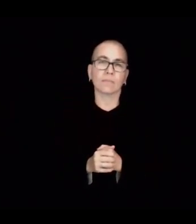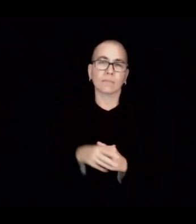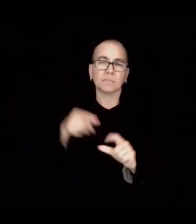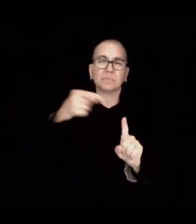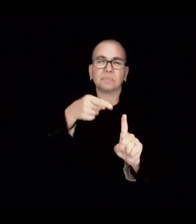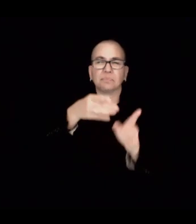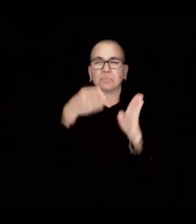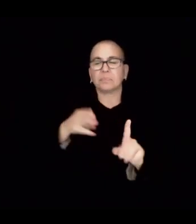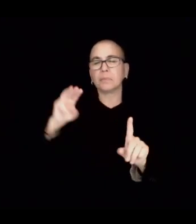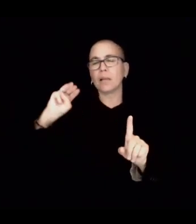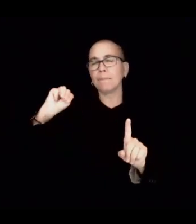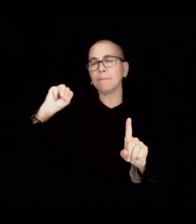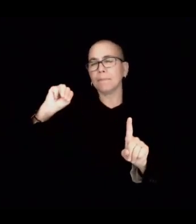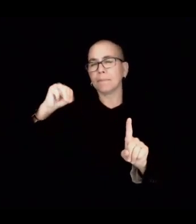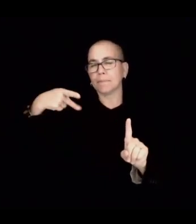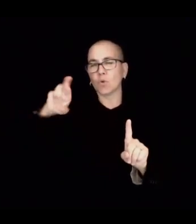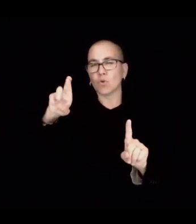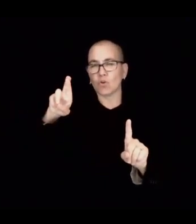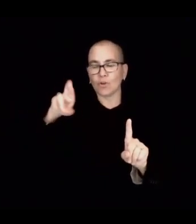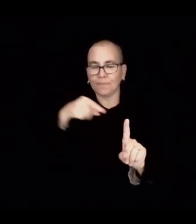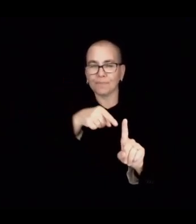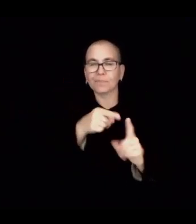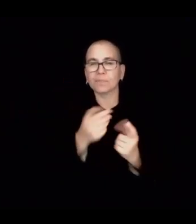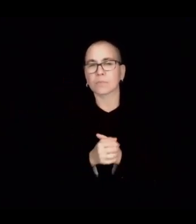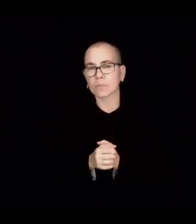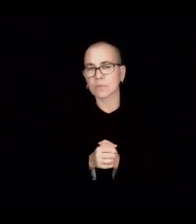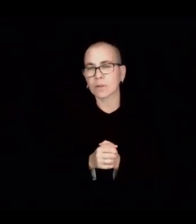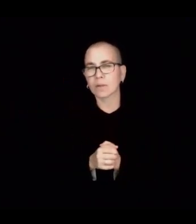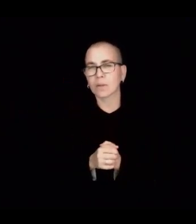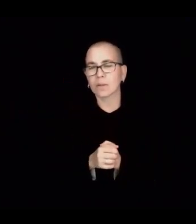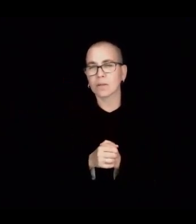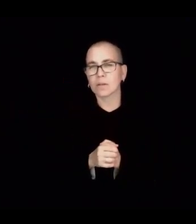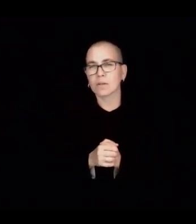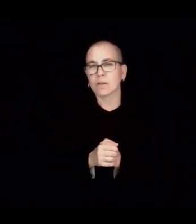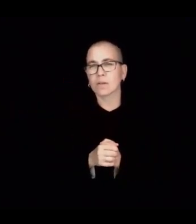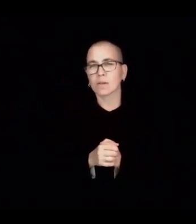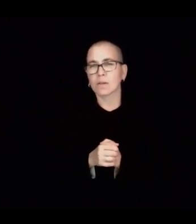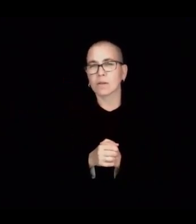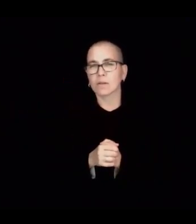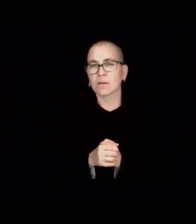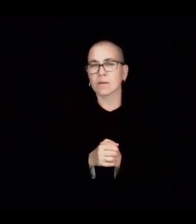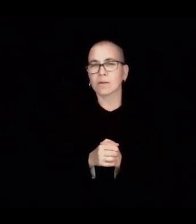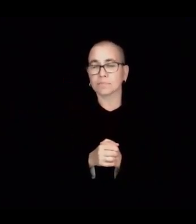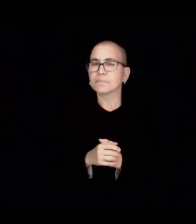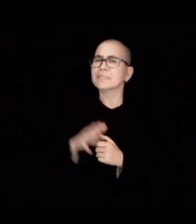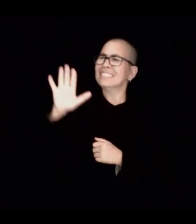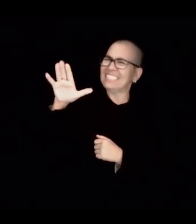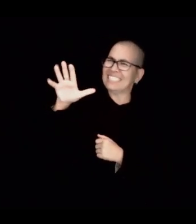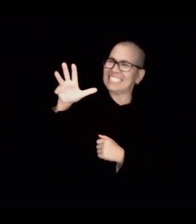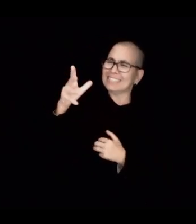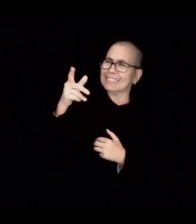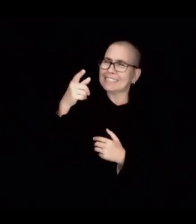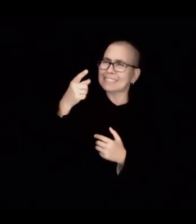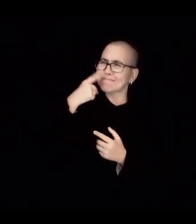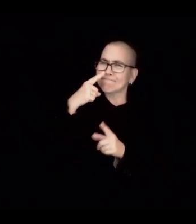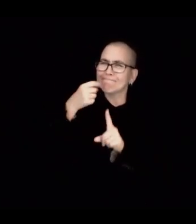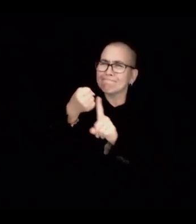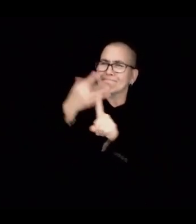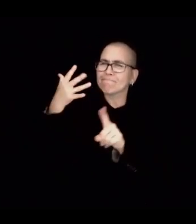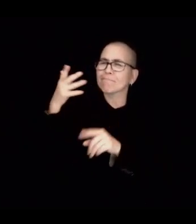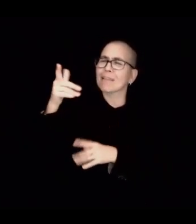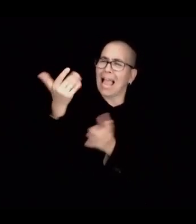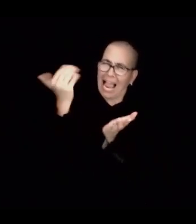Hi, Chris. Can you talk a little bit more about what's happening in southern Minnesota? Is it just young people